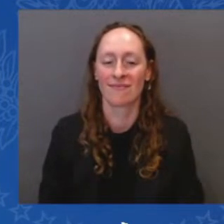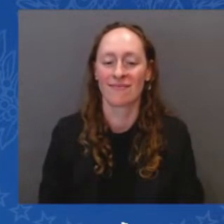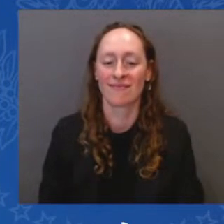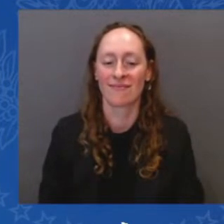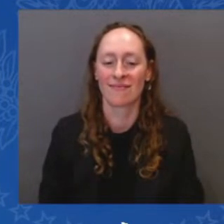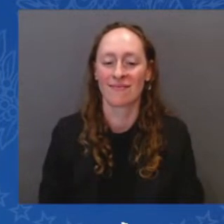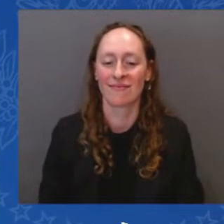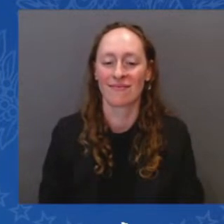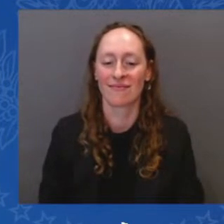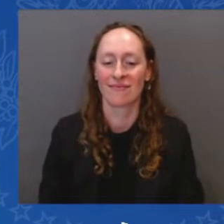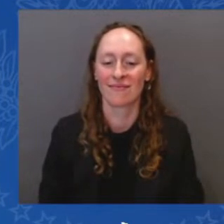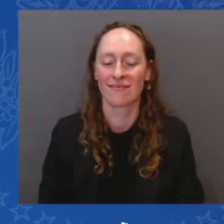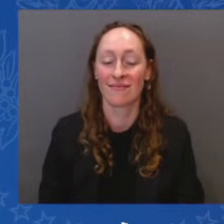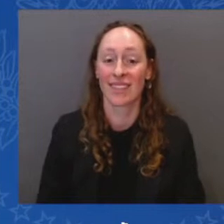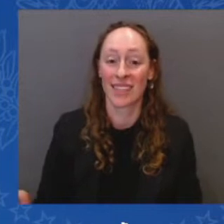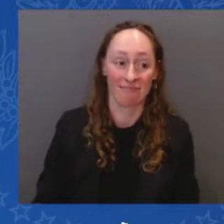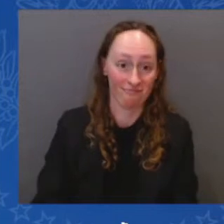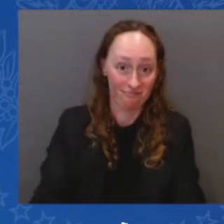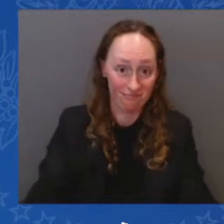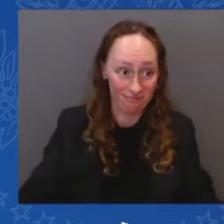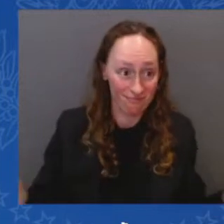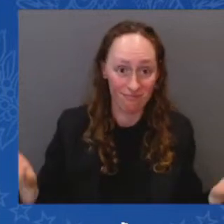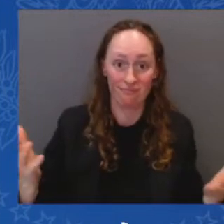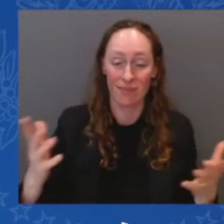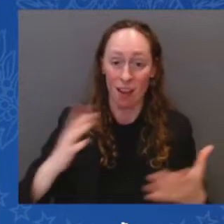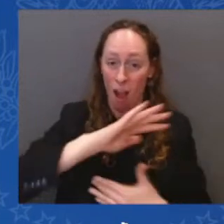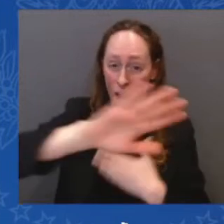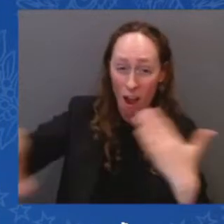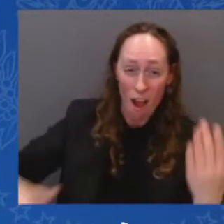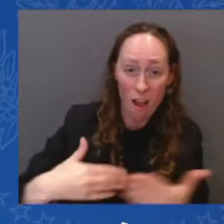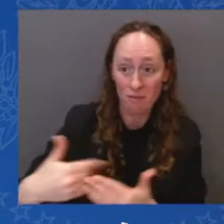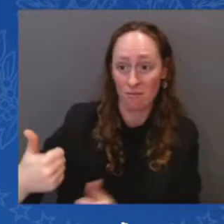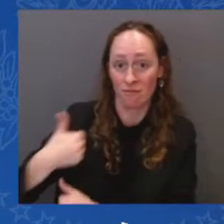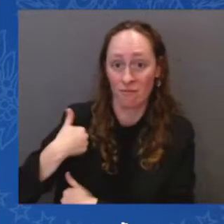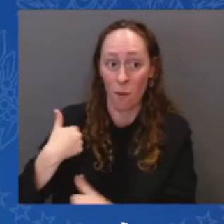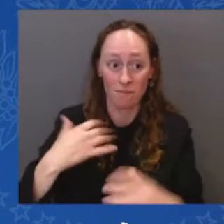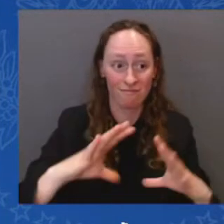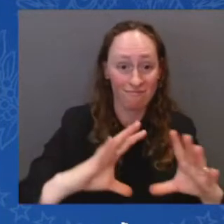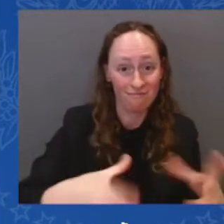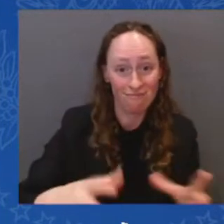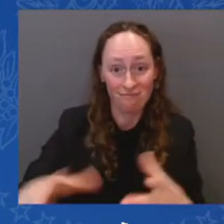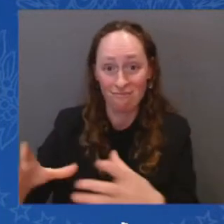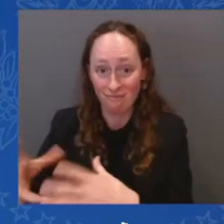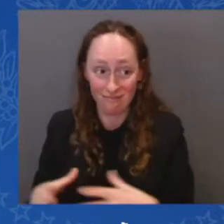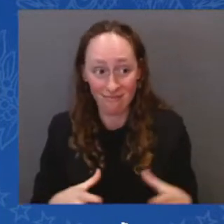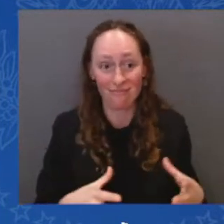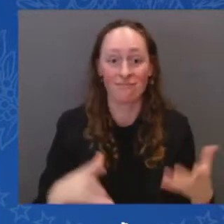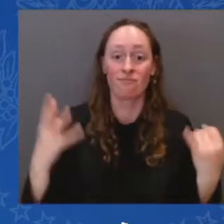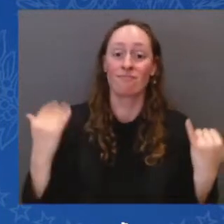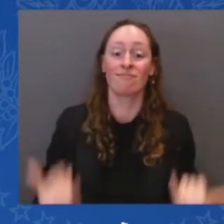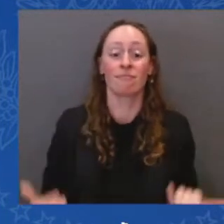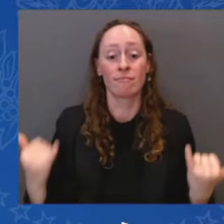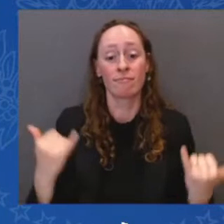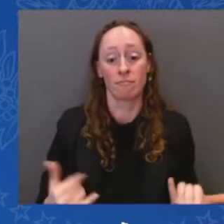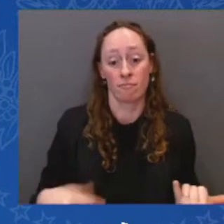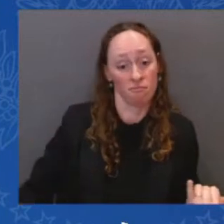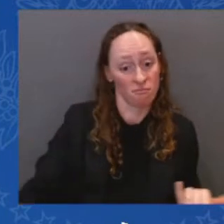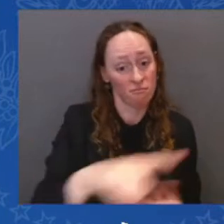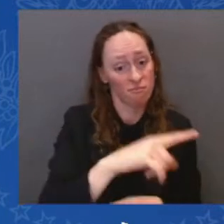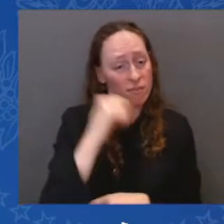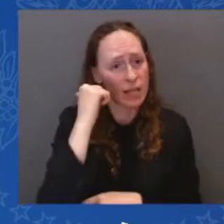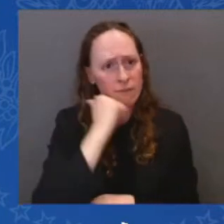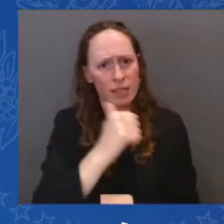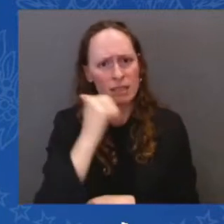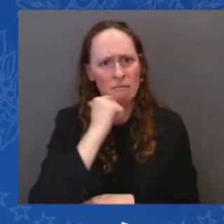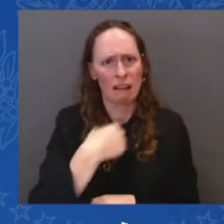today and every day, America is counting on you. We're counting on you to deter aggression wherever we can,